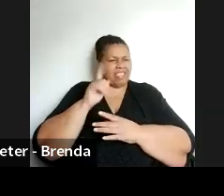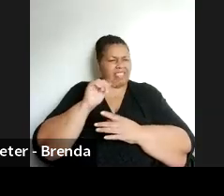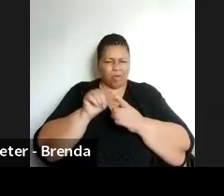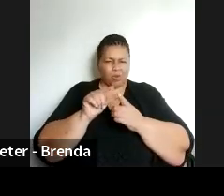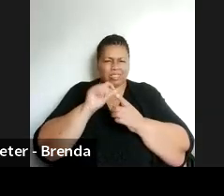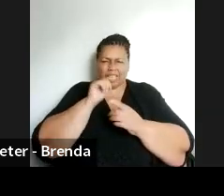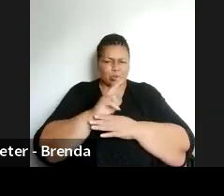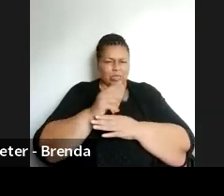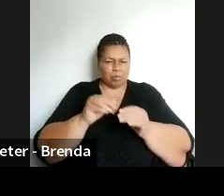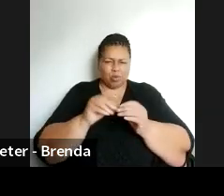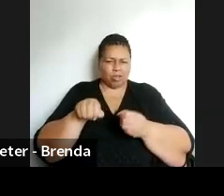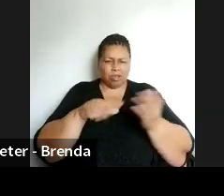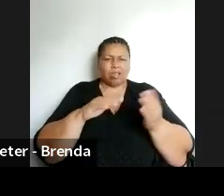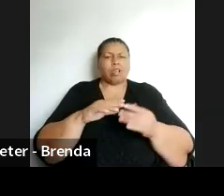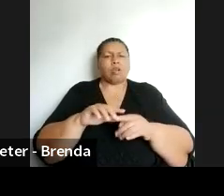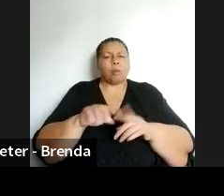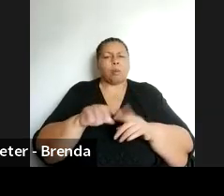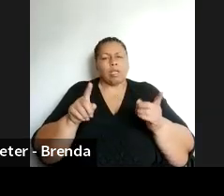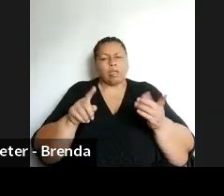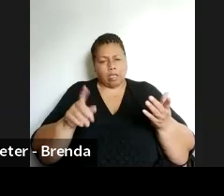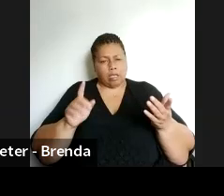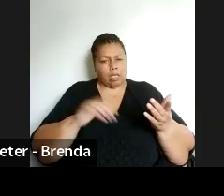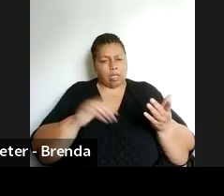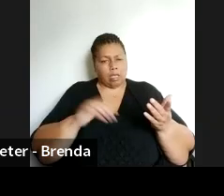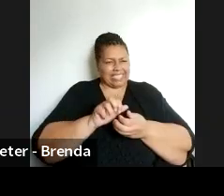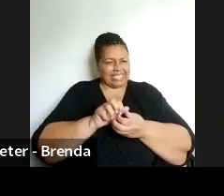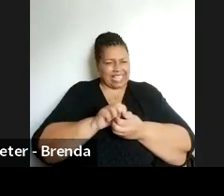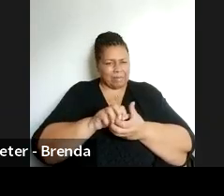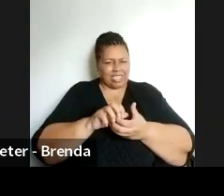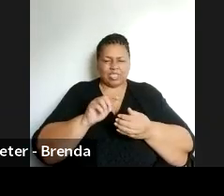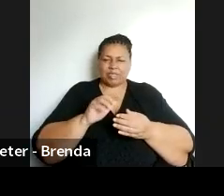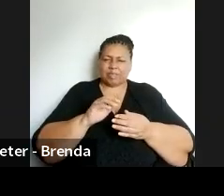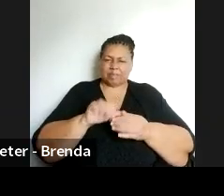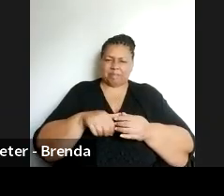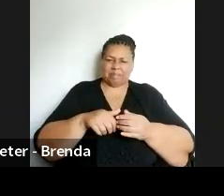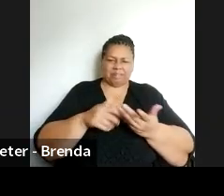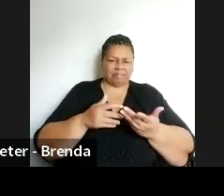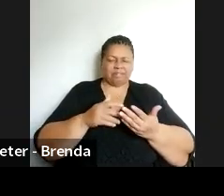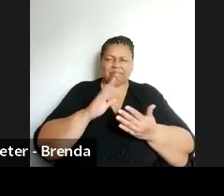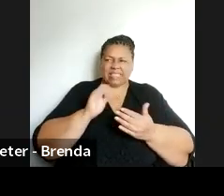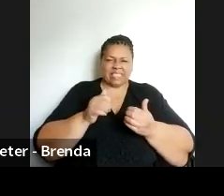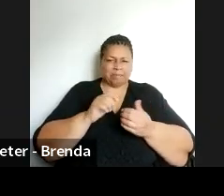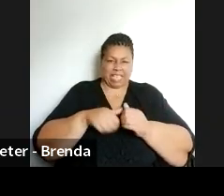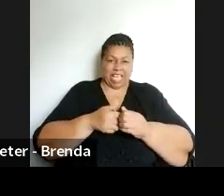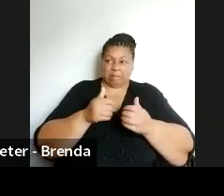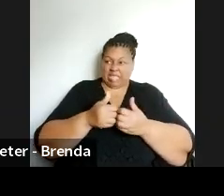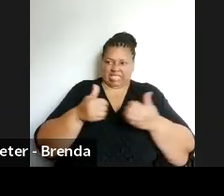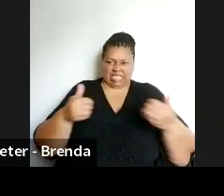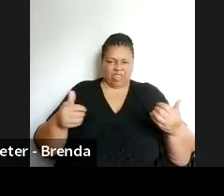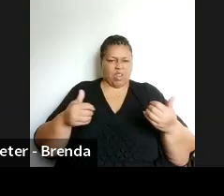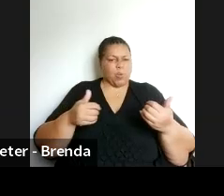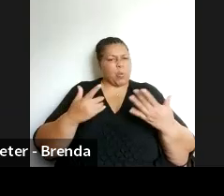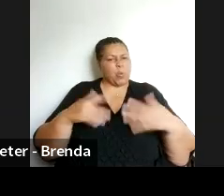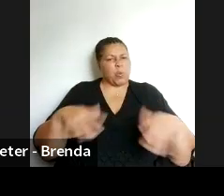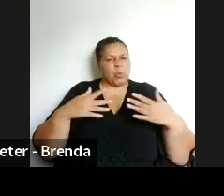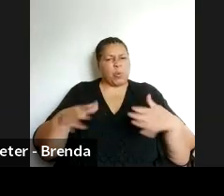using it because that's what they know. But the damage behind being segregated, I think is significant. I think we still see